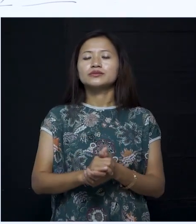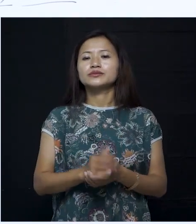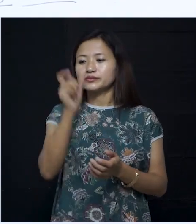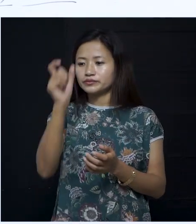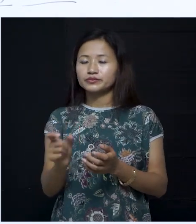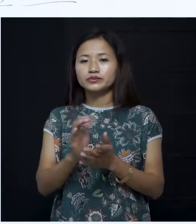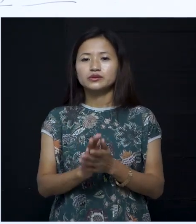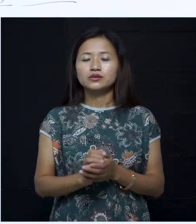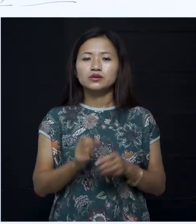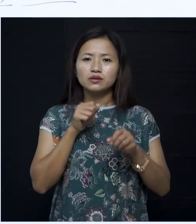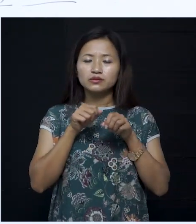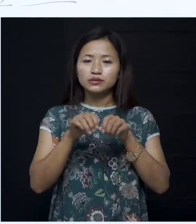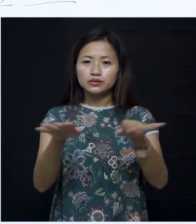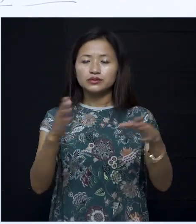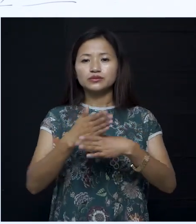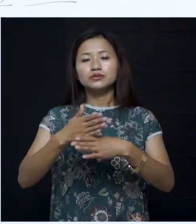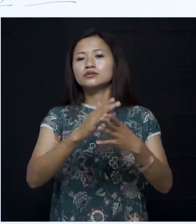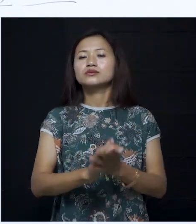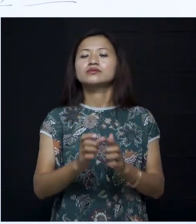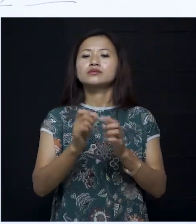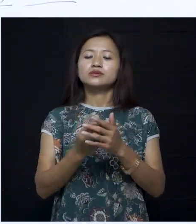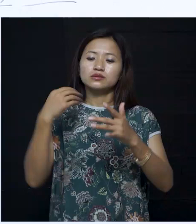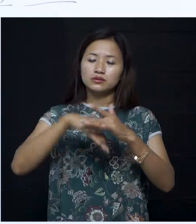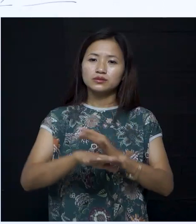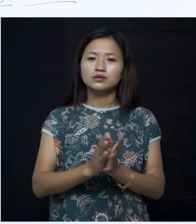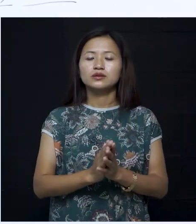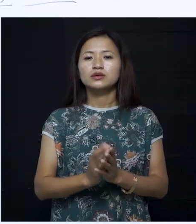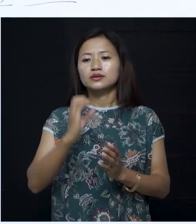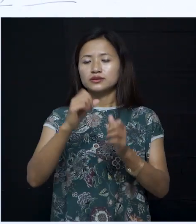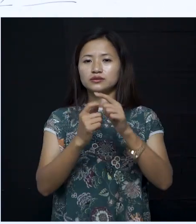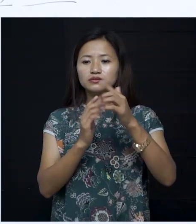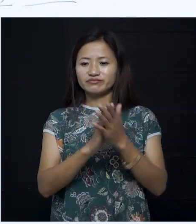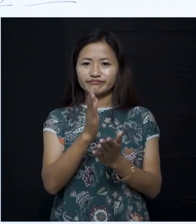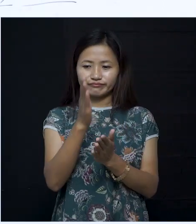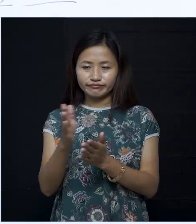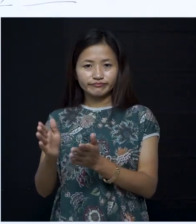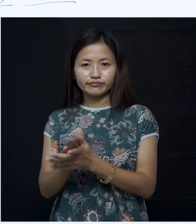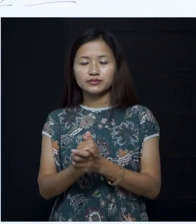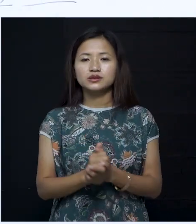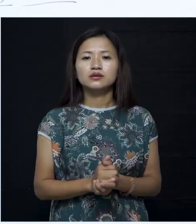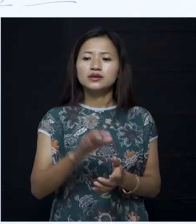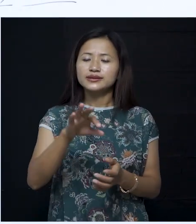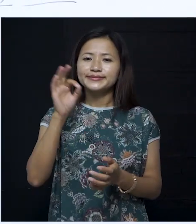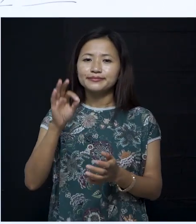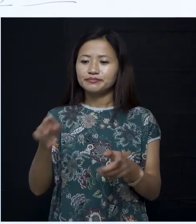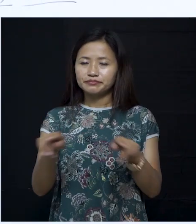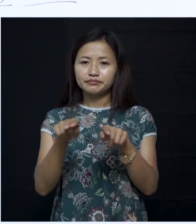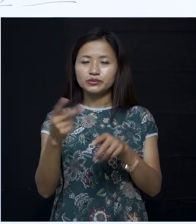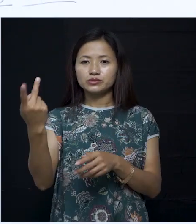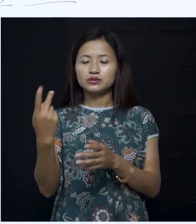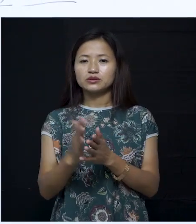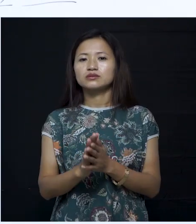is distributions? Distributive determiners comes under that category. Okay, both, each, every,